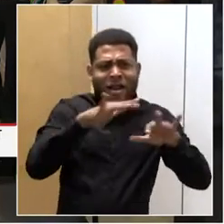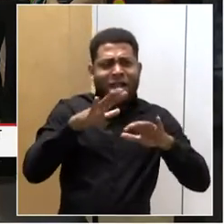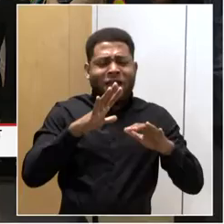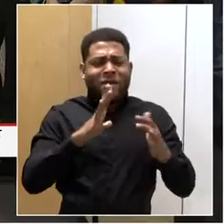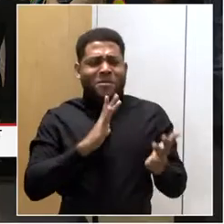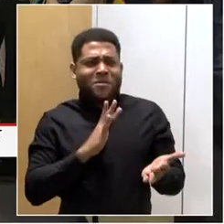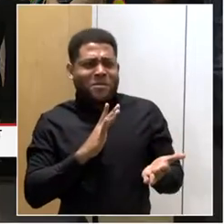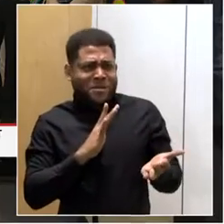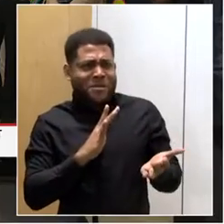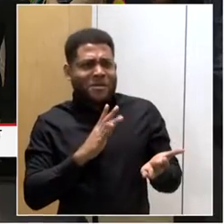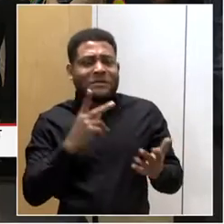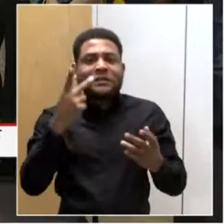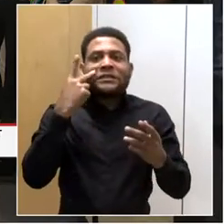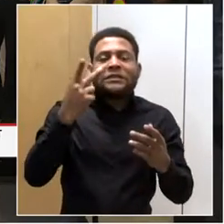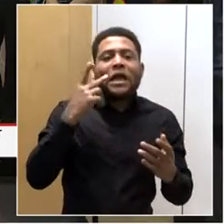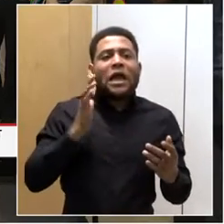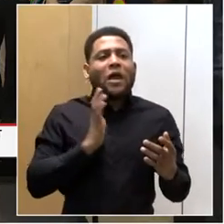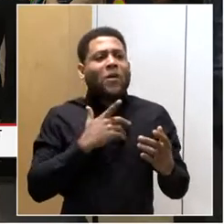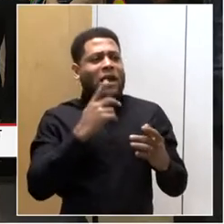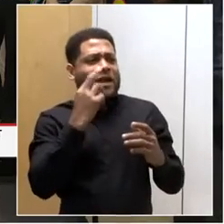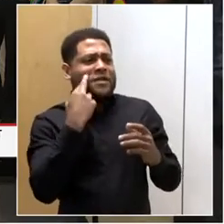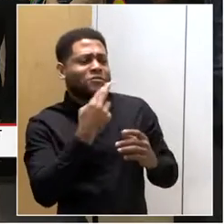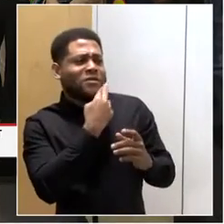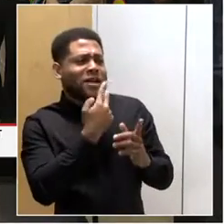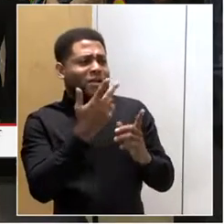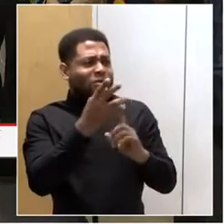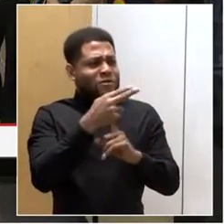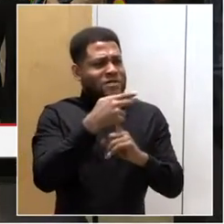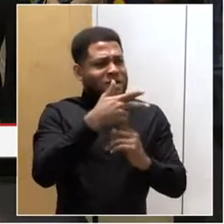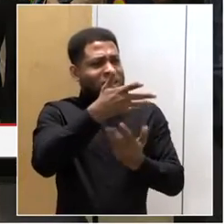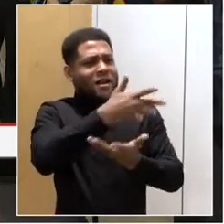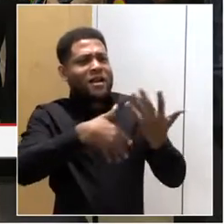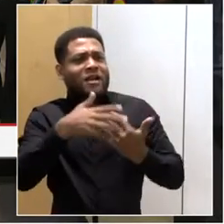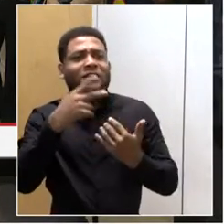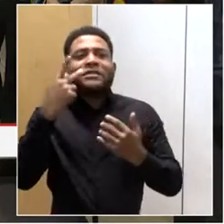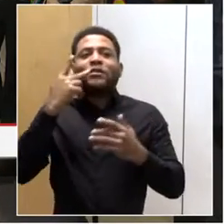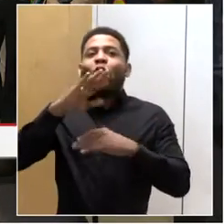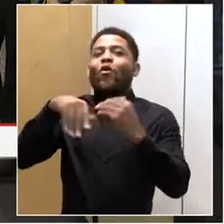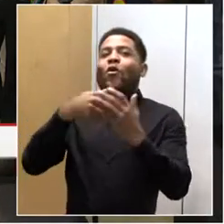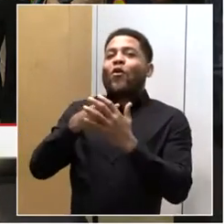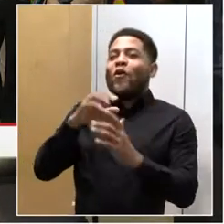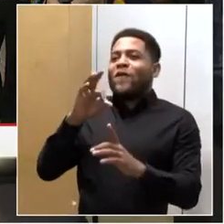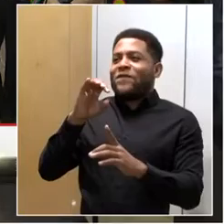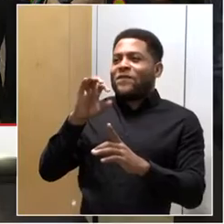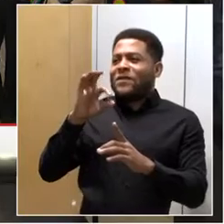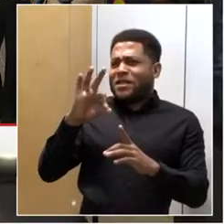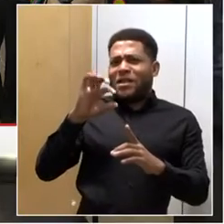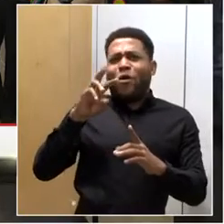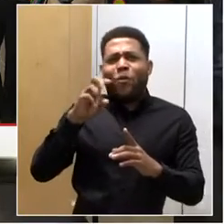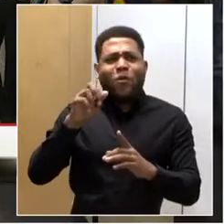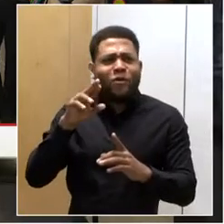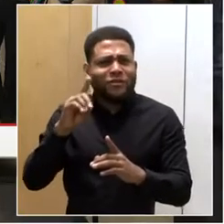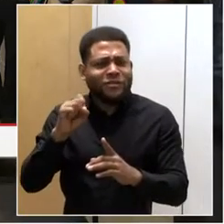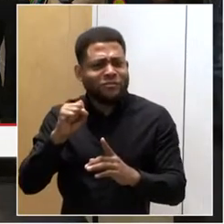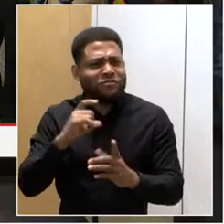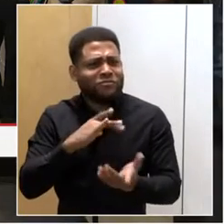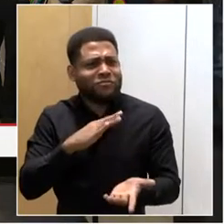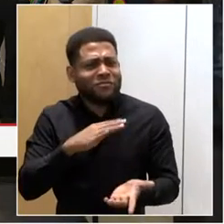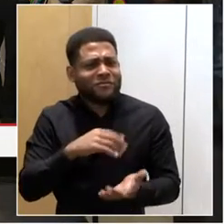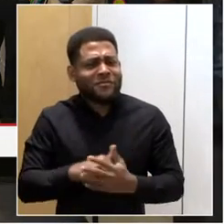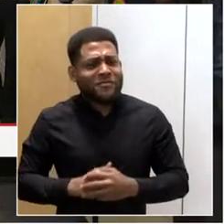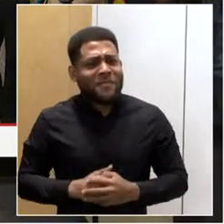hotels, and going out across all 8 wards. It will also help fund